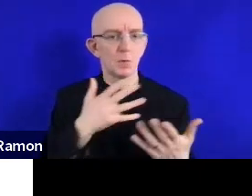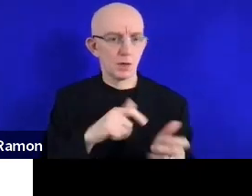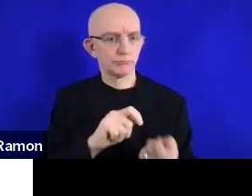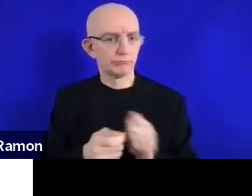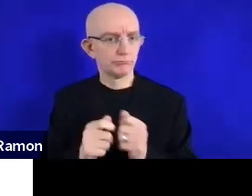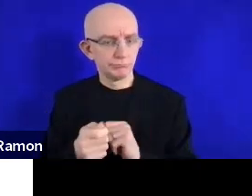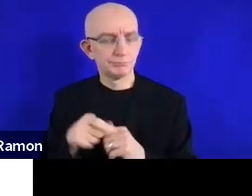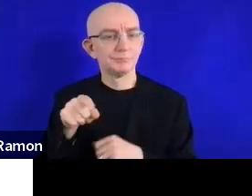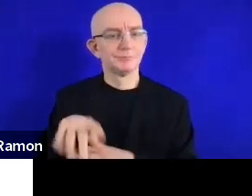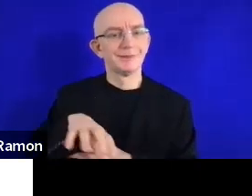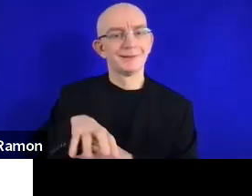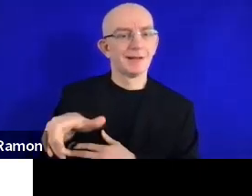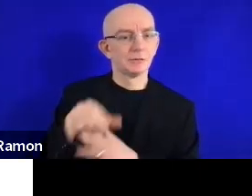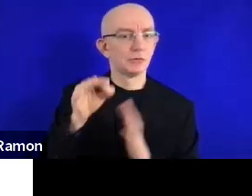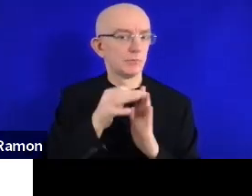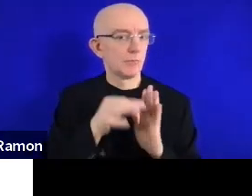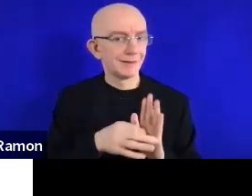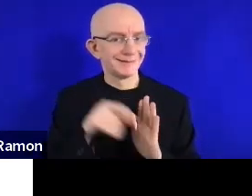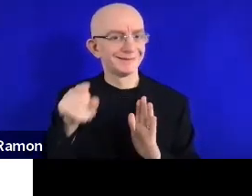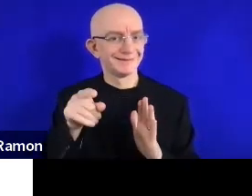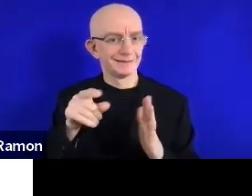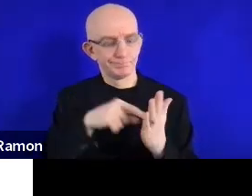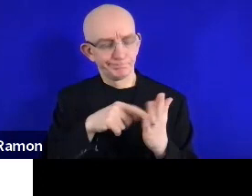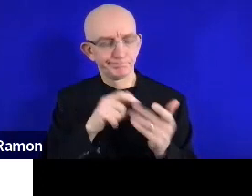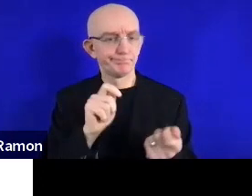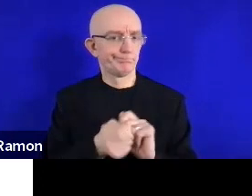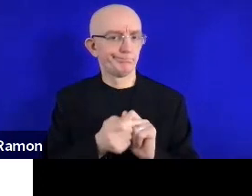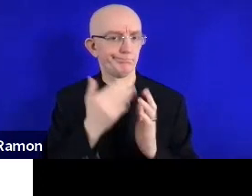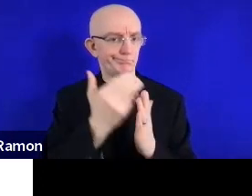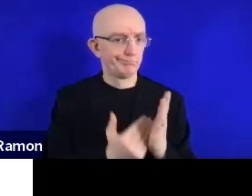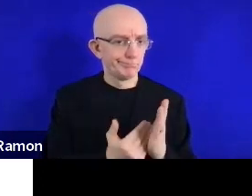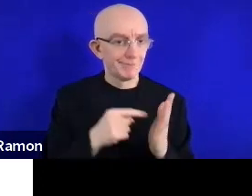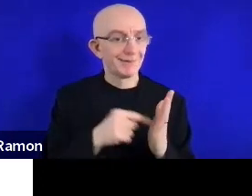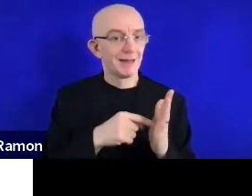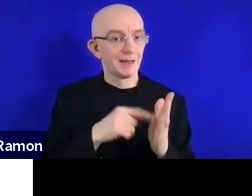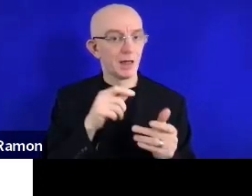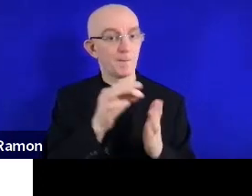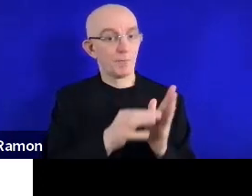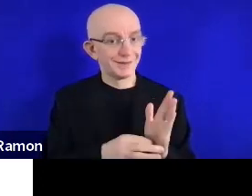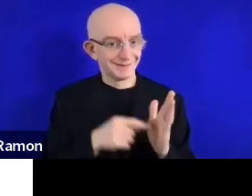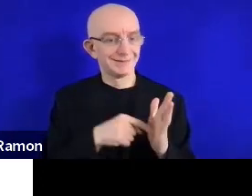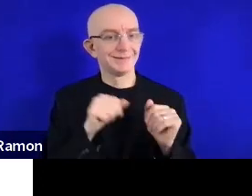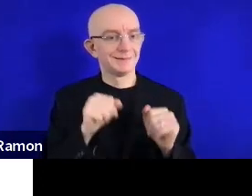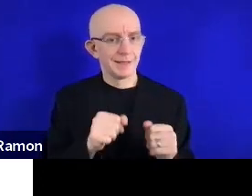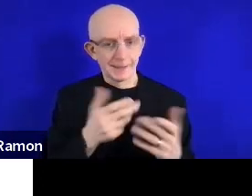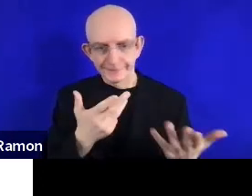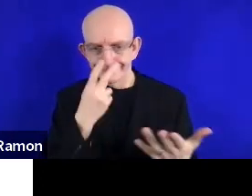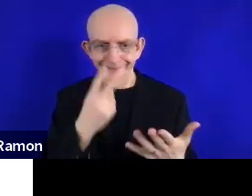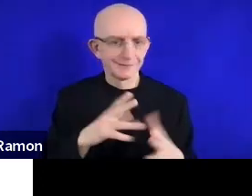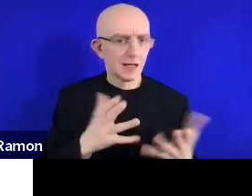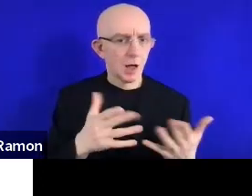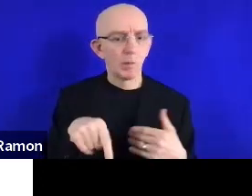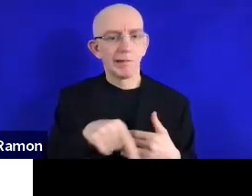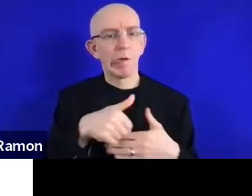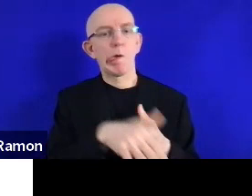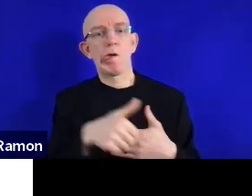exclusions at programming level. We have also had to do a multi-sector development approach for the Regulations